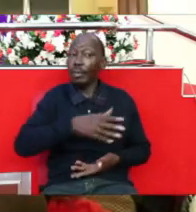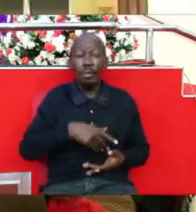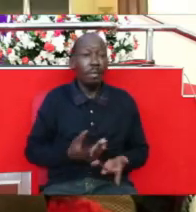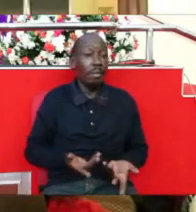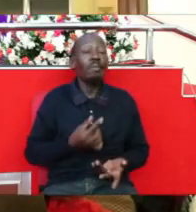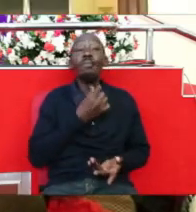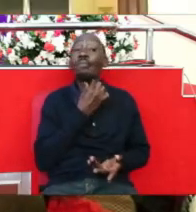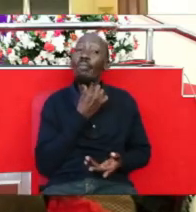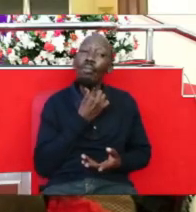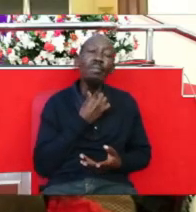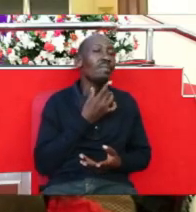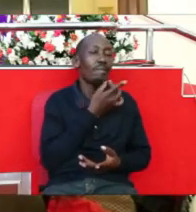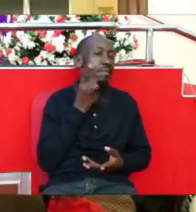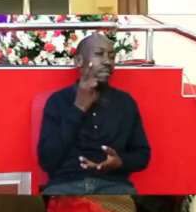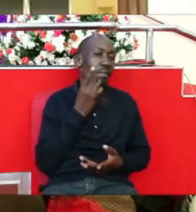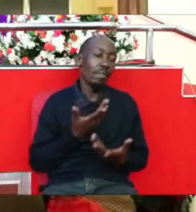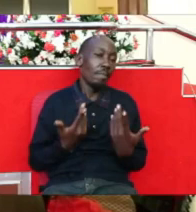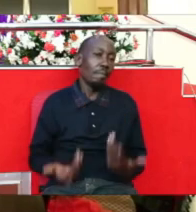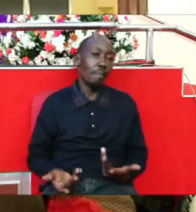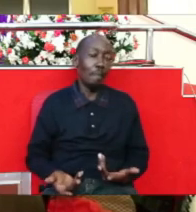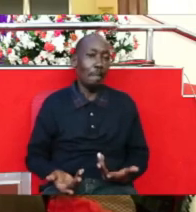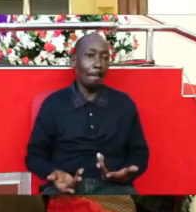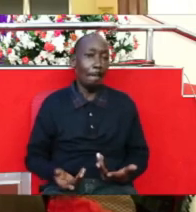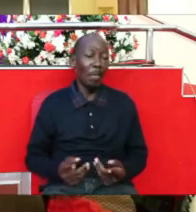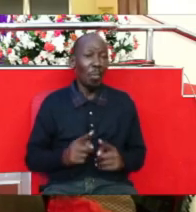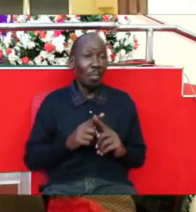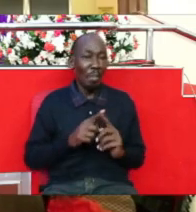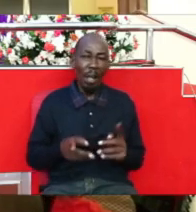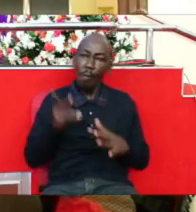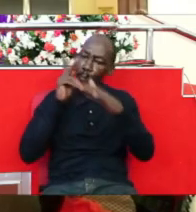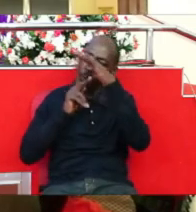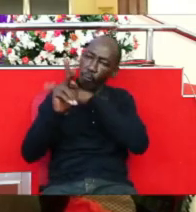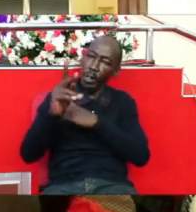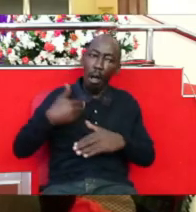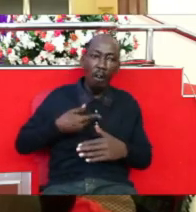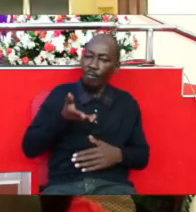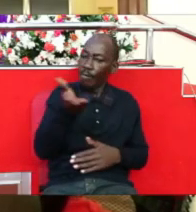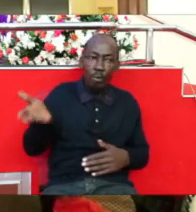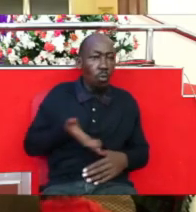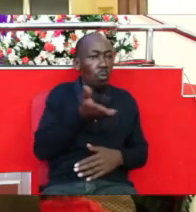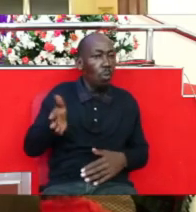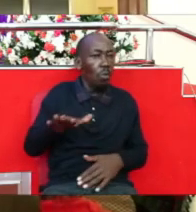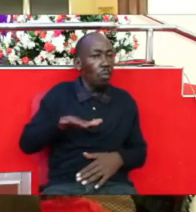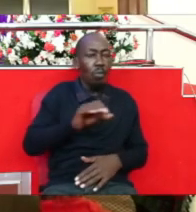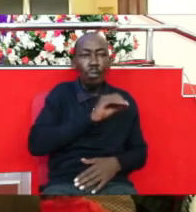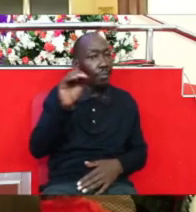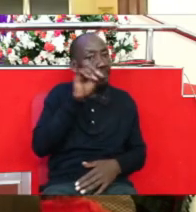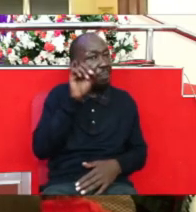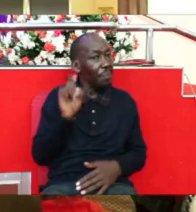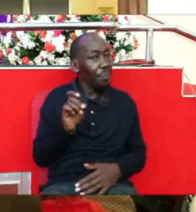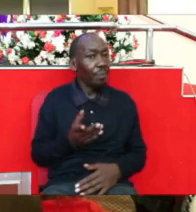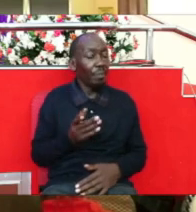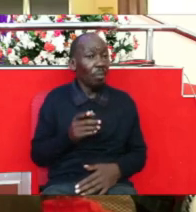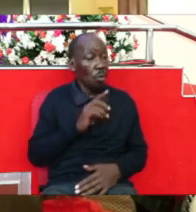Thirst is upon us. Na kiu tunacho kingi. But is there no prophet in our midst? Je, hapana nabii miongoni mwetu? Then